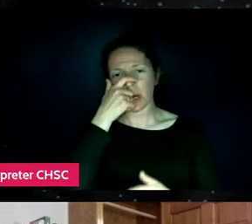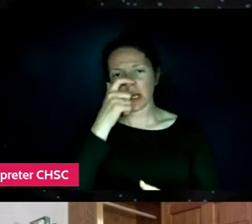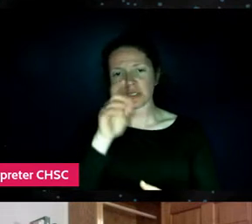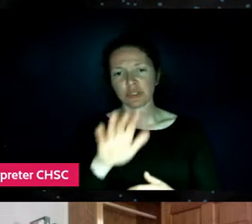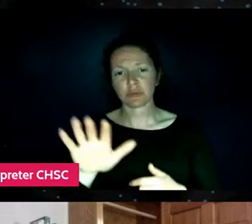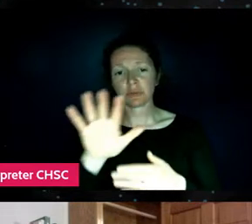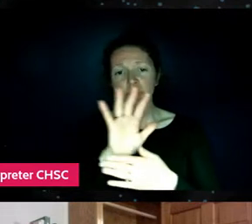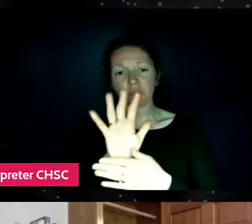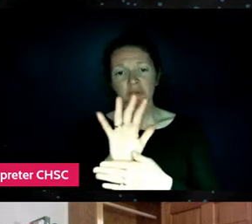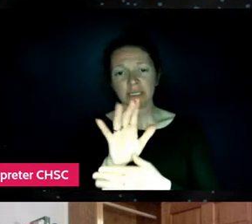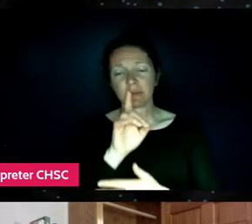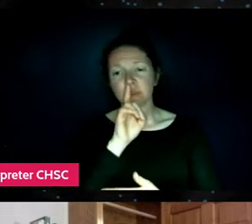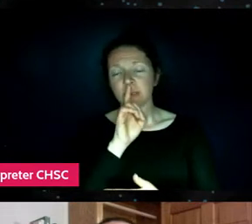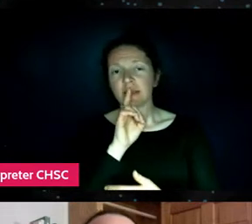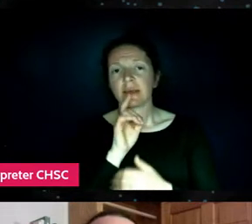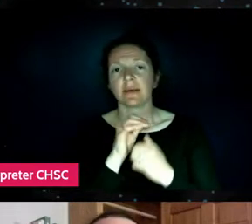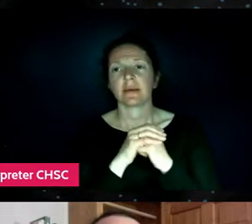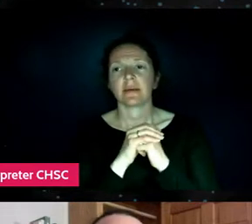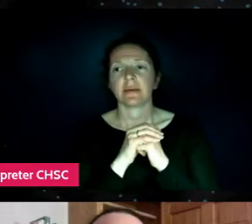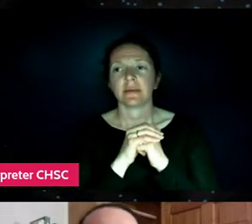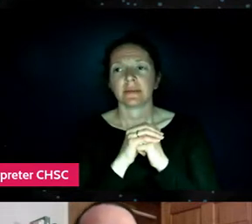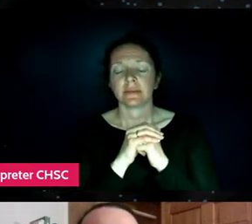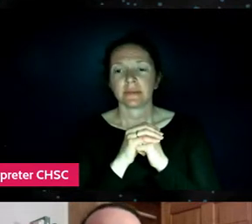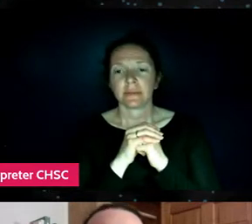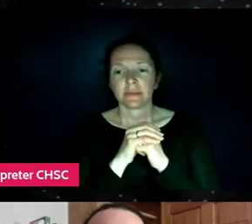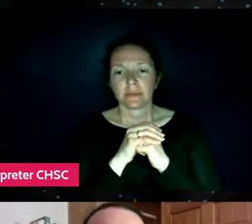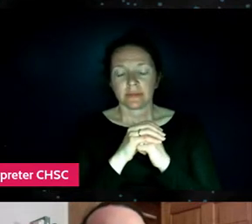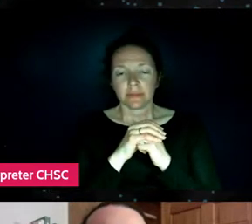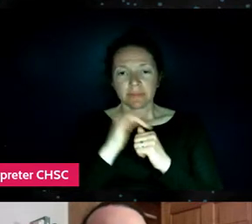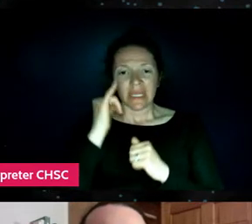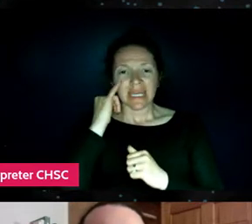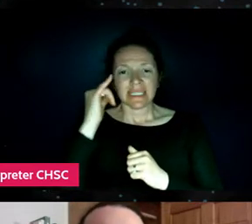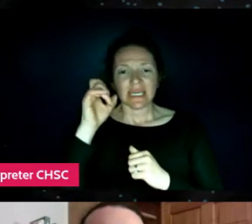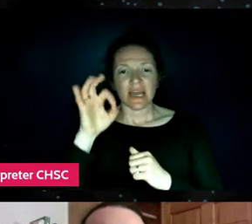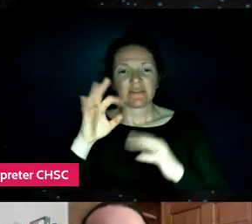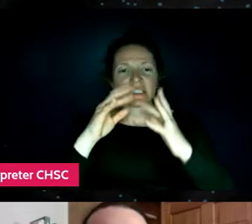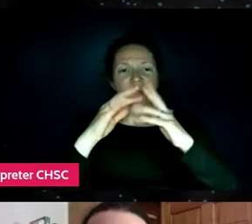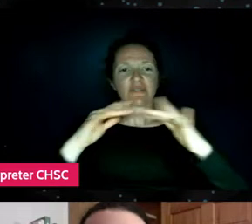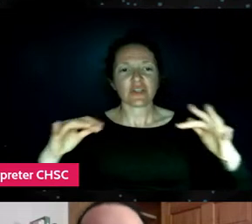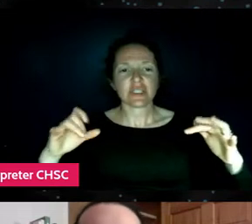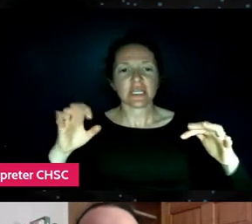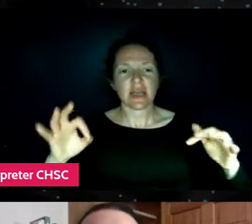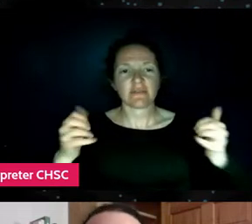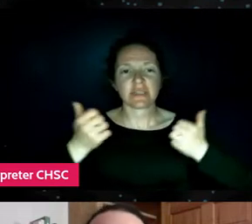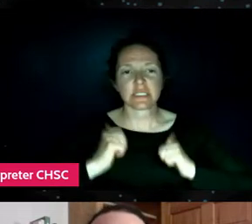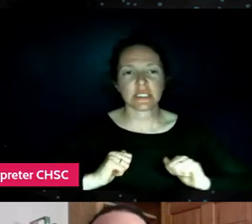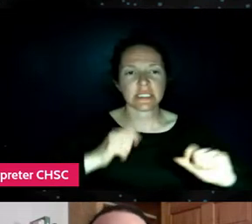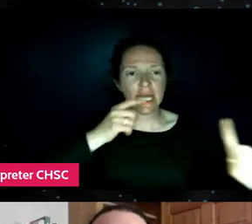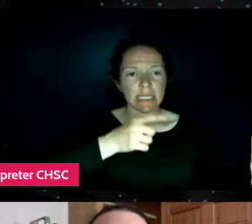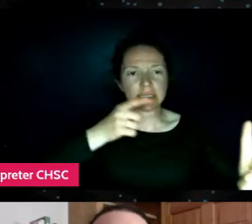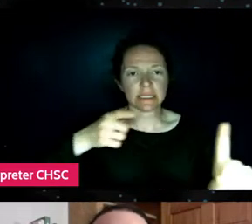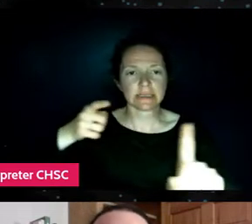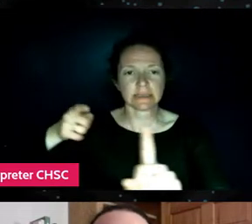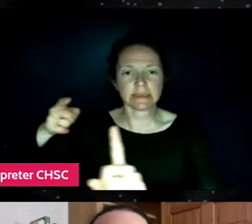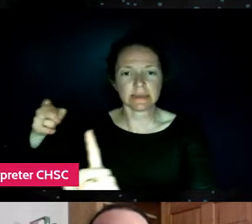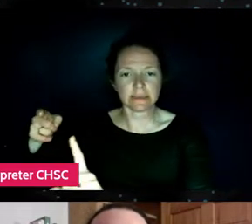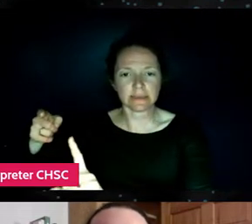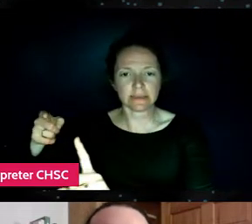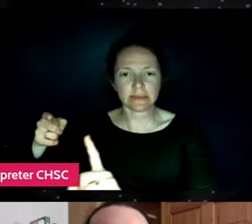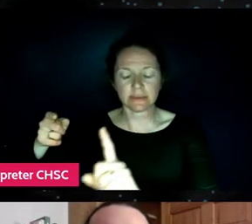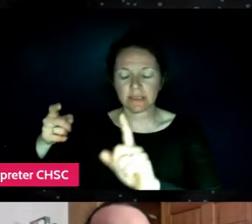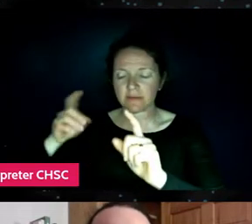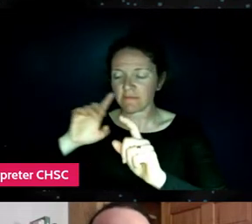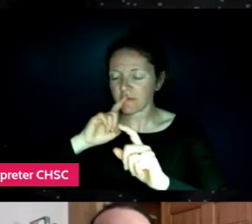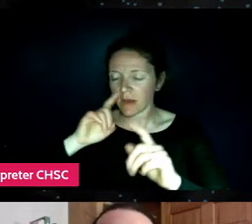in just this idea of a diversity of tactics, right? This is a massively